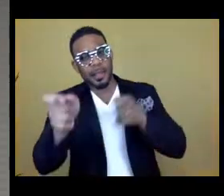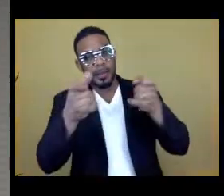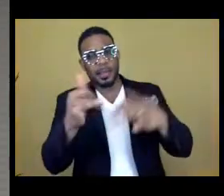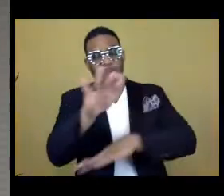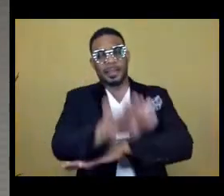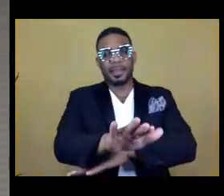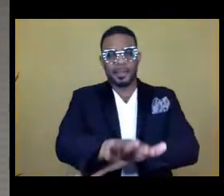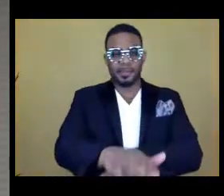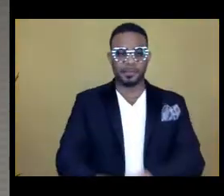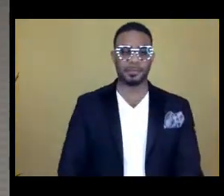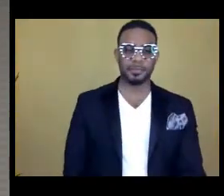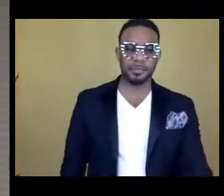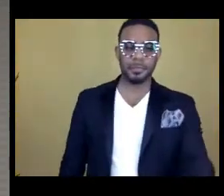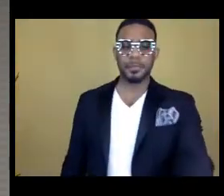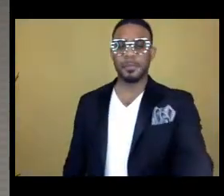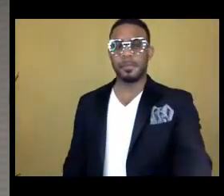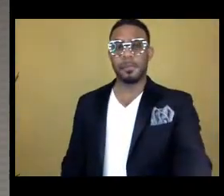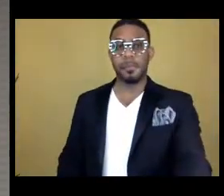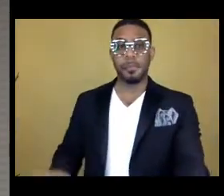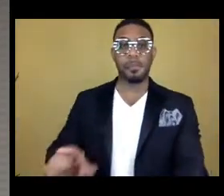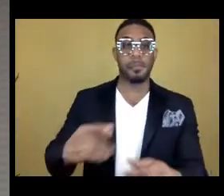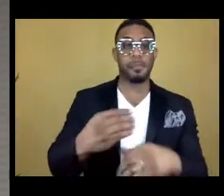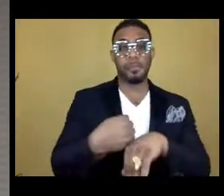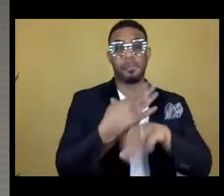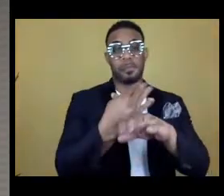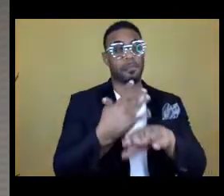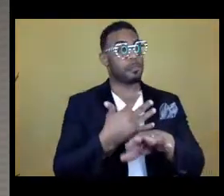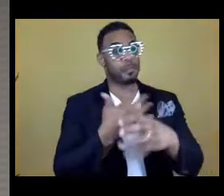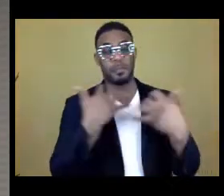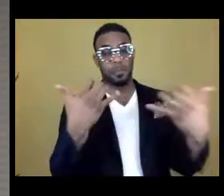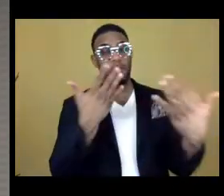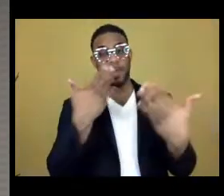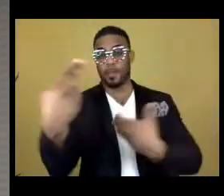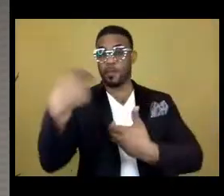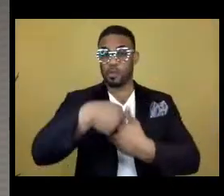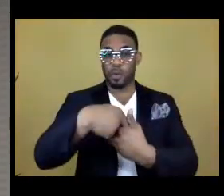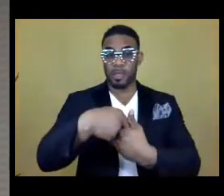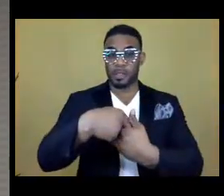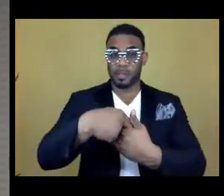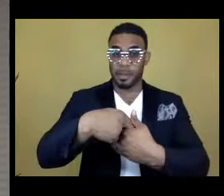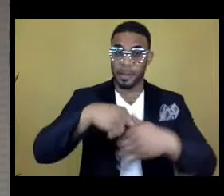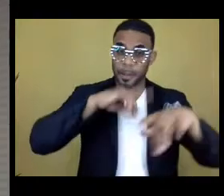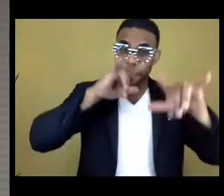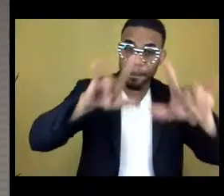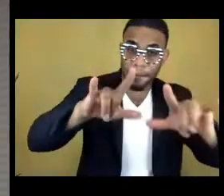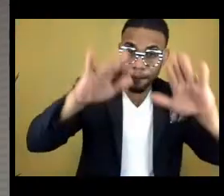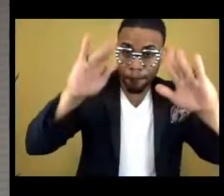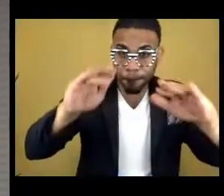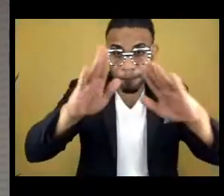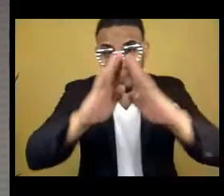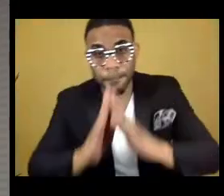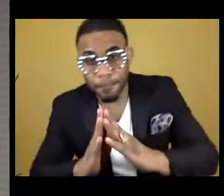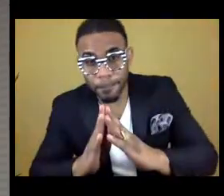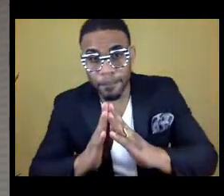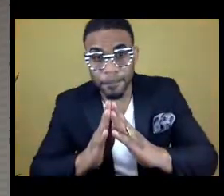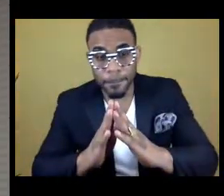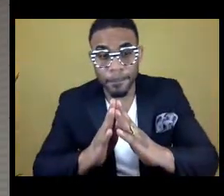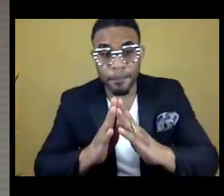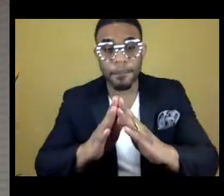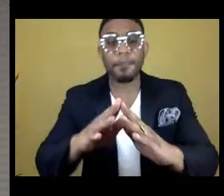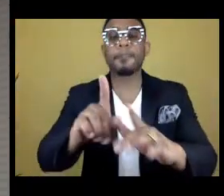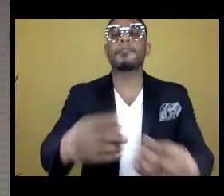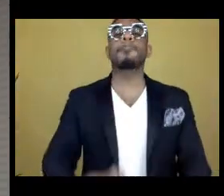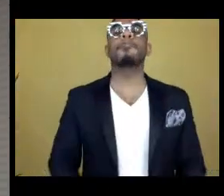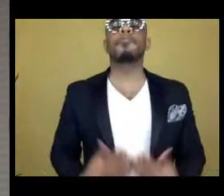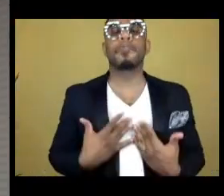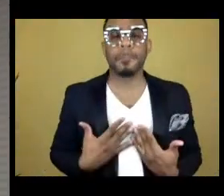evening. To the virtual audience, thank you all for joining us. And we hope and pray, I hope and pray, that you are